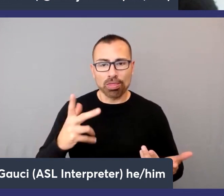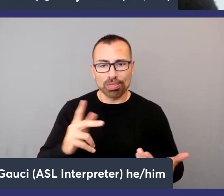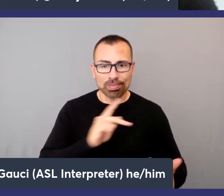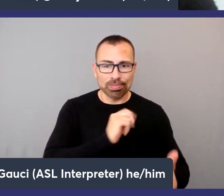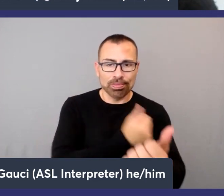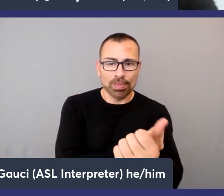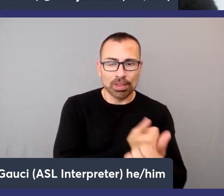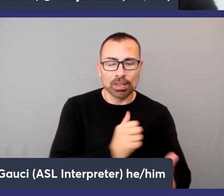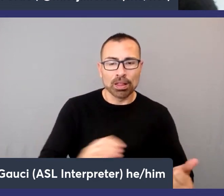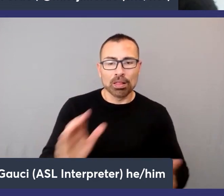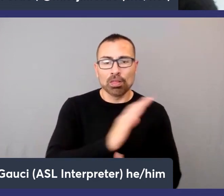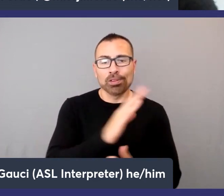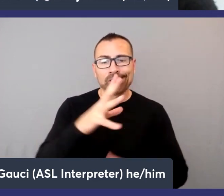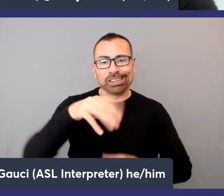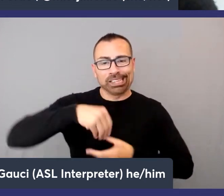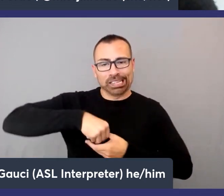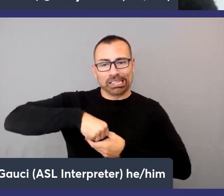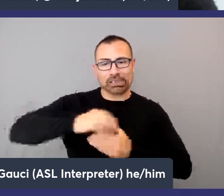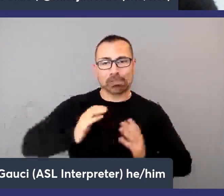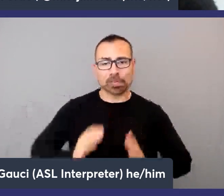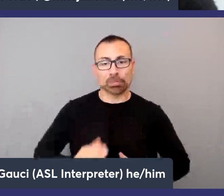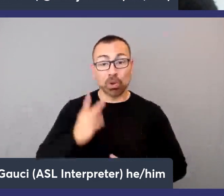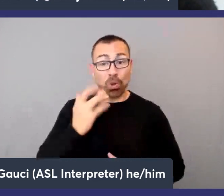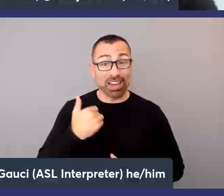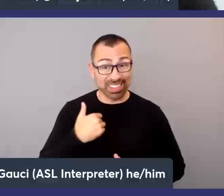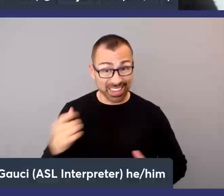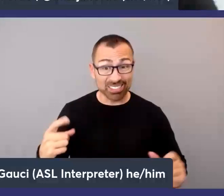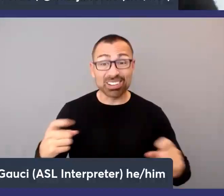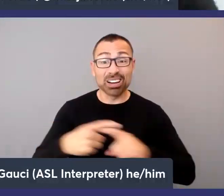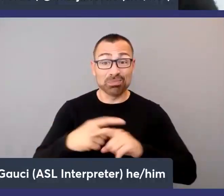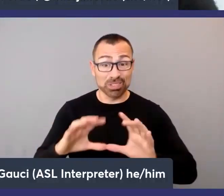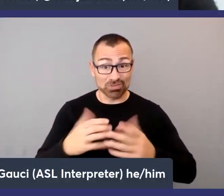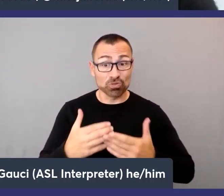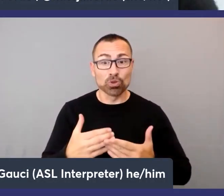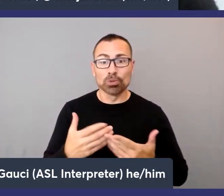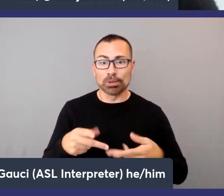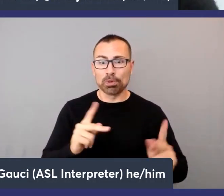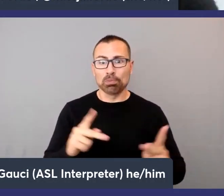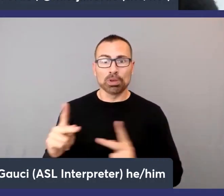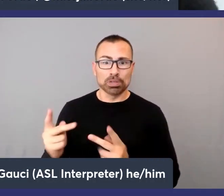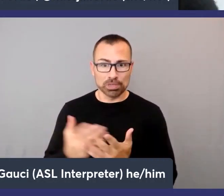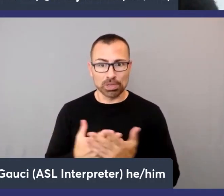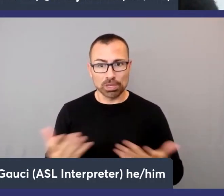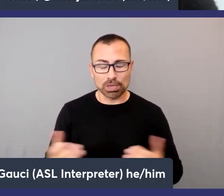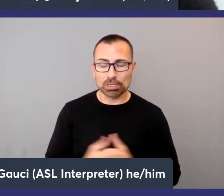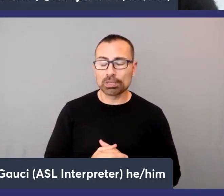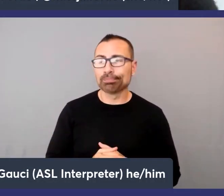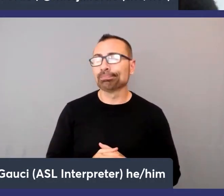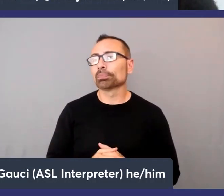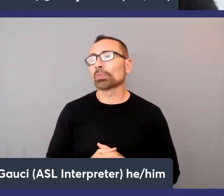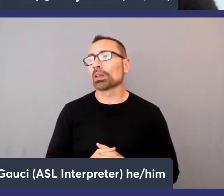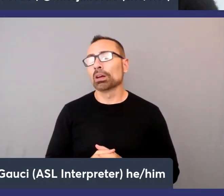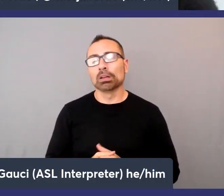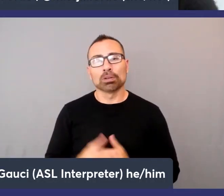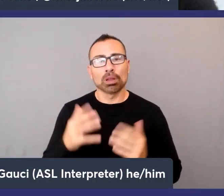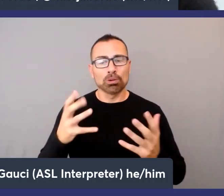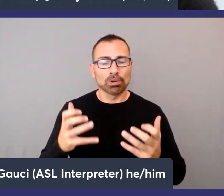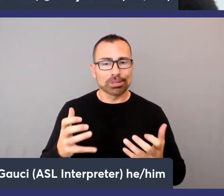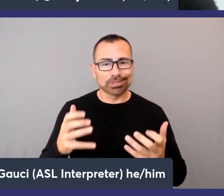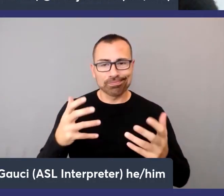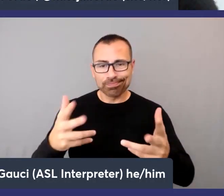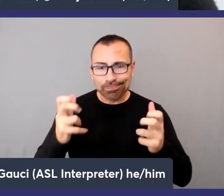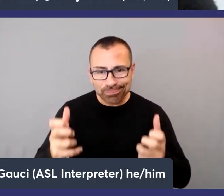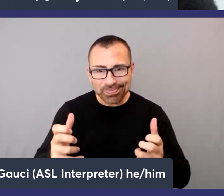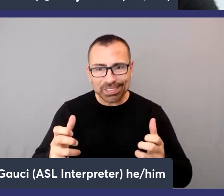on, because they have very complex groups of permissions and things of that nature. And being able to kind of quickly and easily